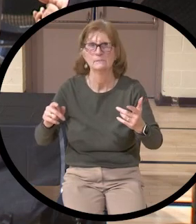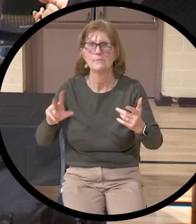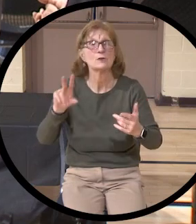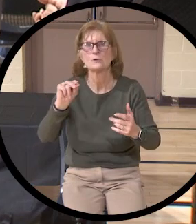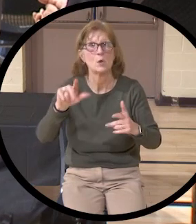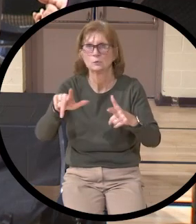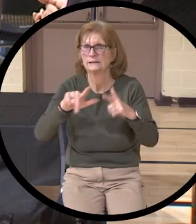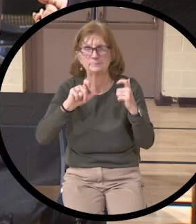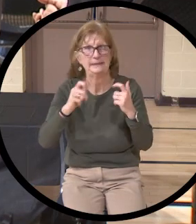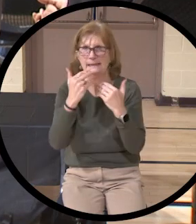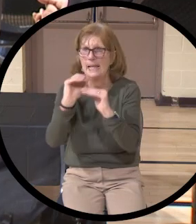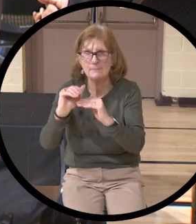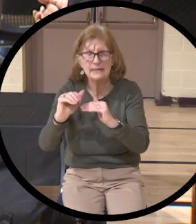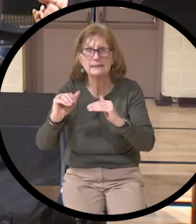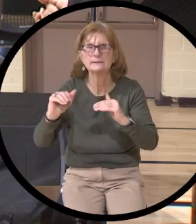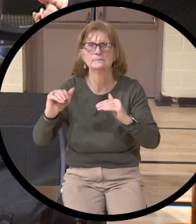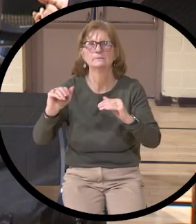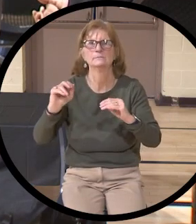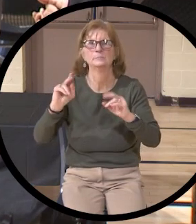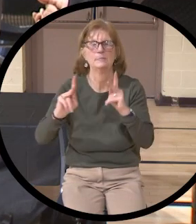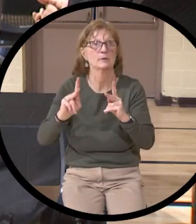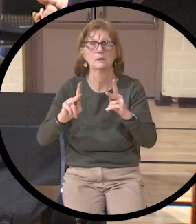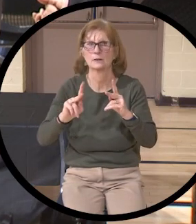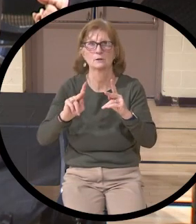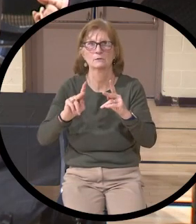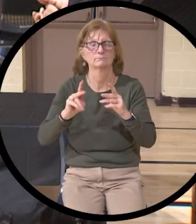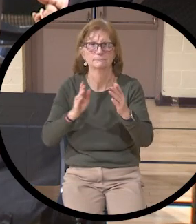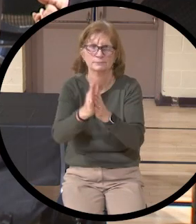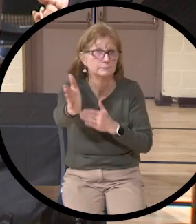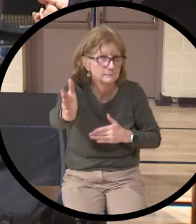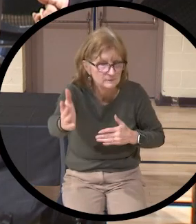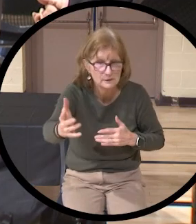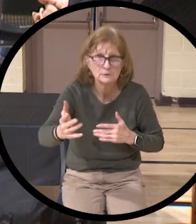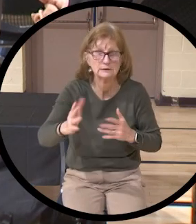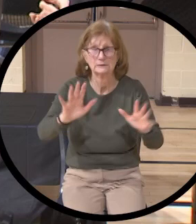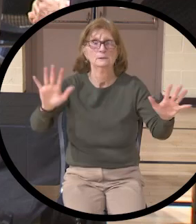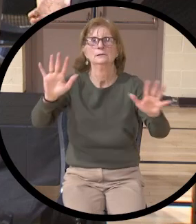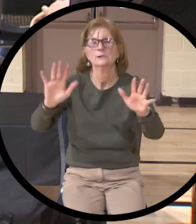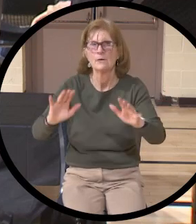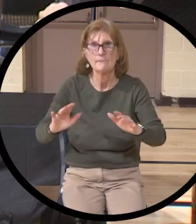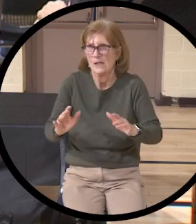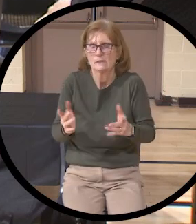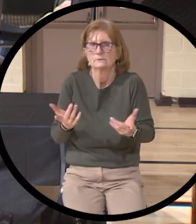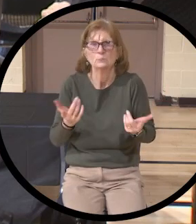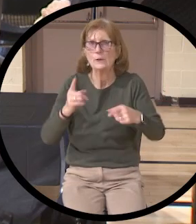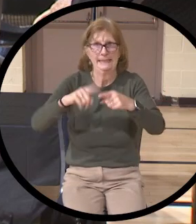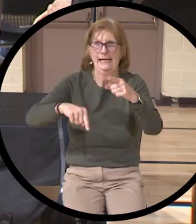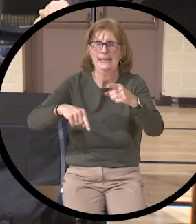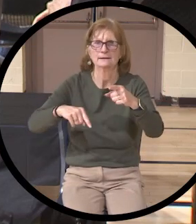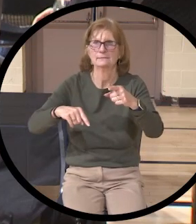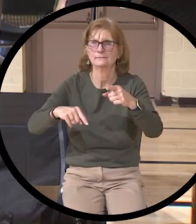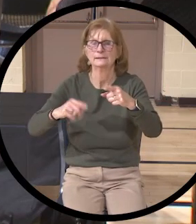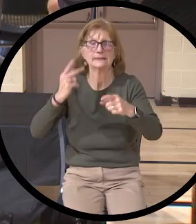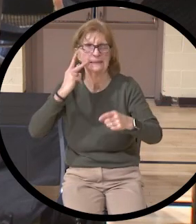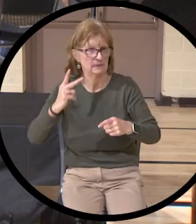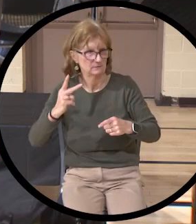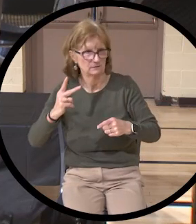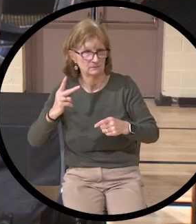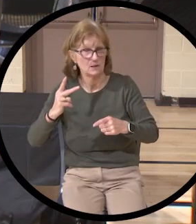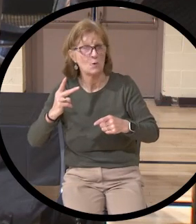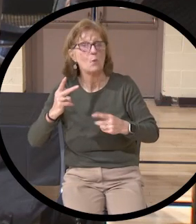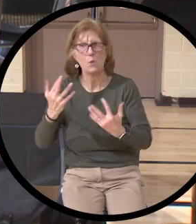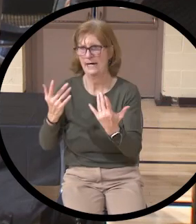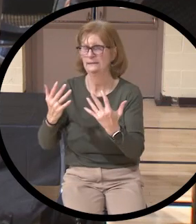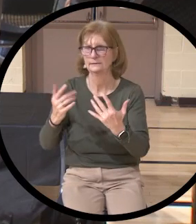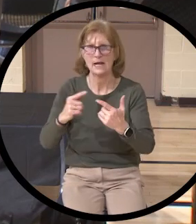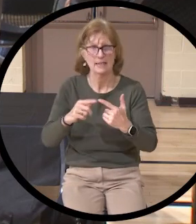consolidation except for the stop signs, so people are queuing up, and then there's no kind of predictive patterns, like they're at least 50 yards away where people like know where to go, and